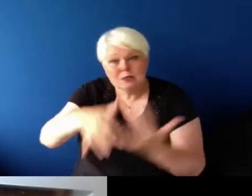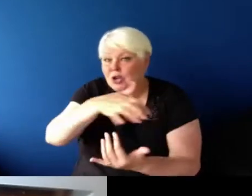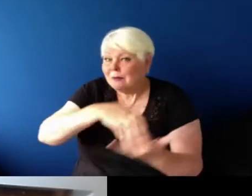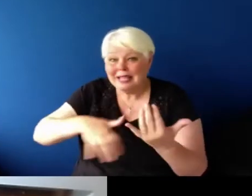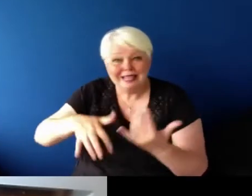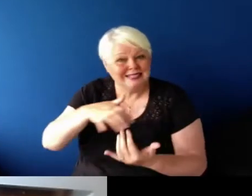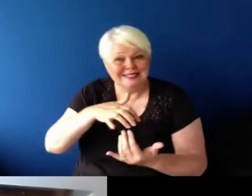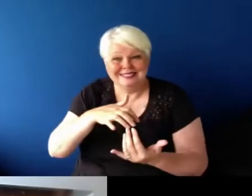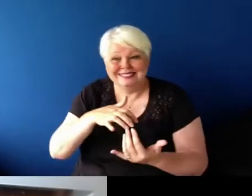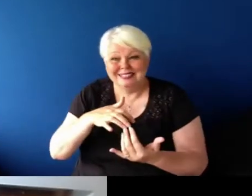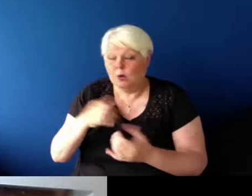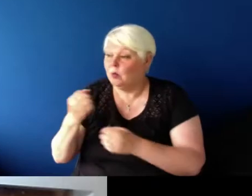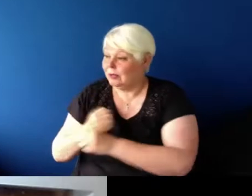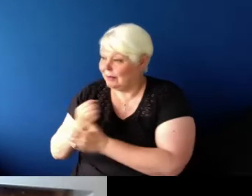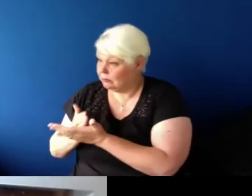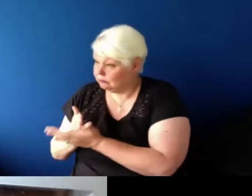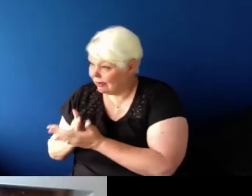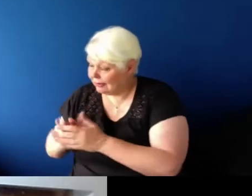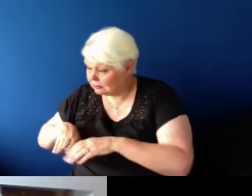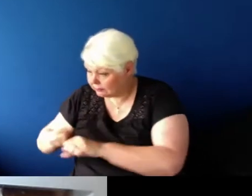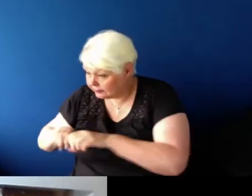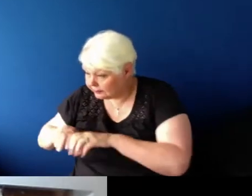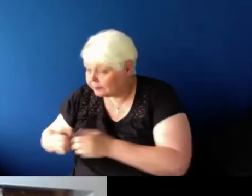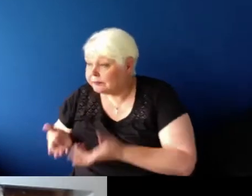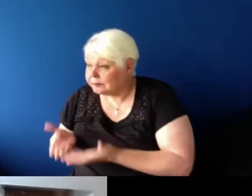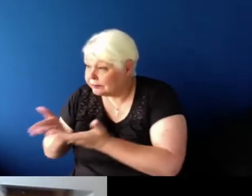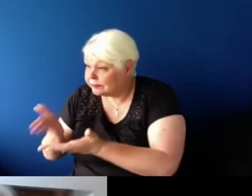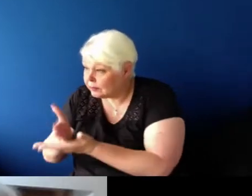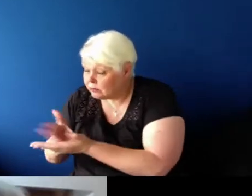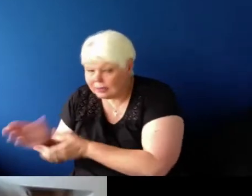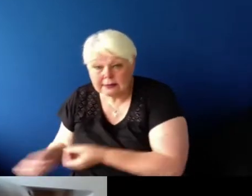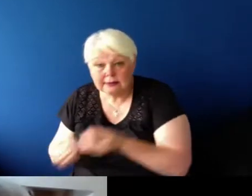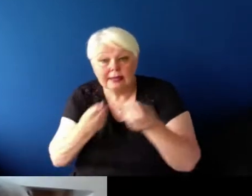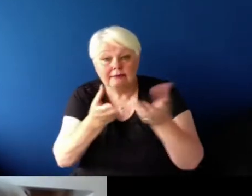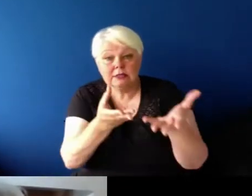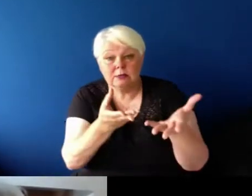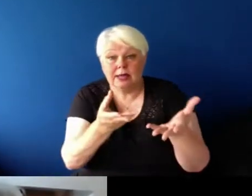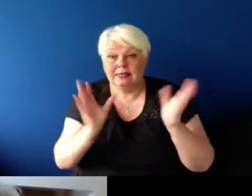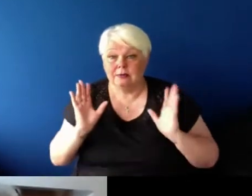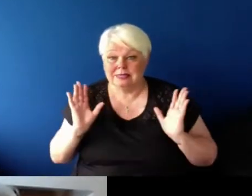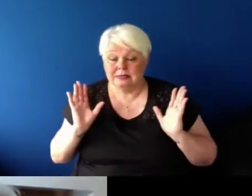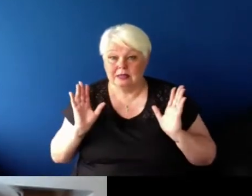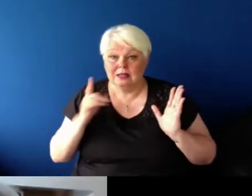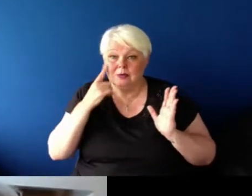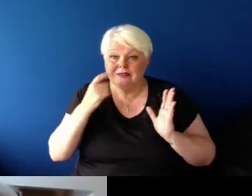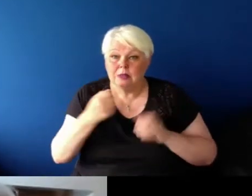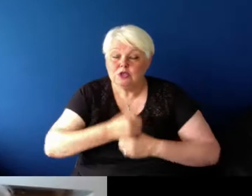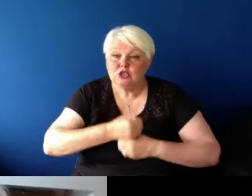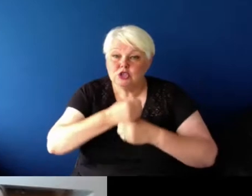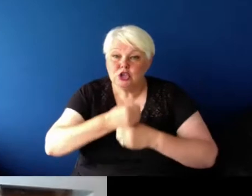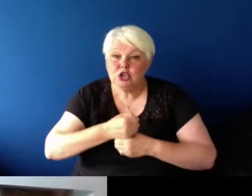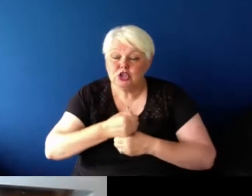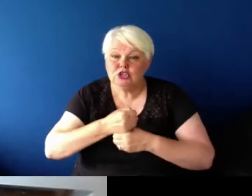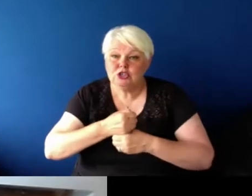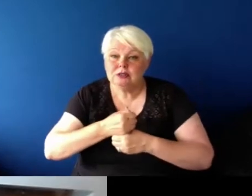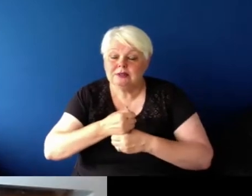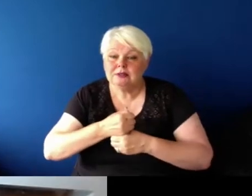It was kind of really, really simple. But then we found there was a church in South Africa that was, you know,